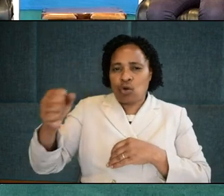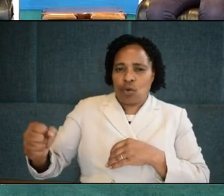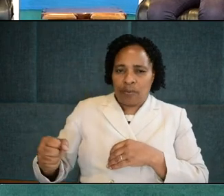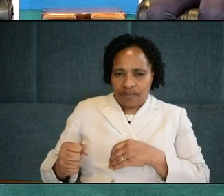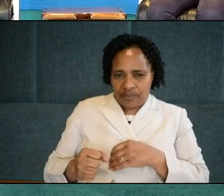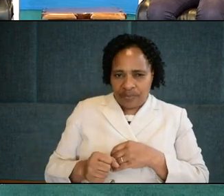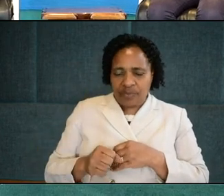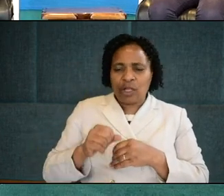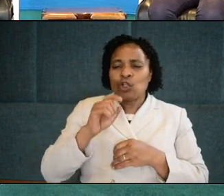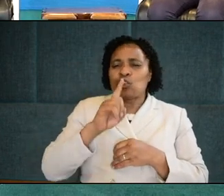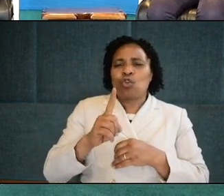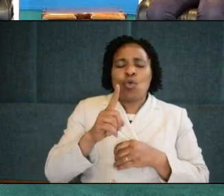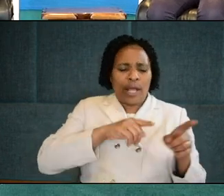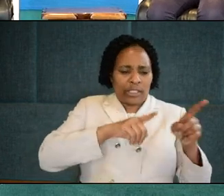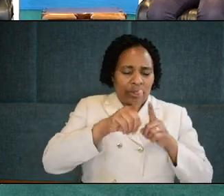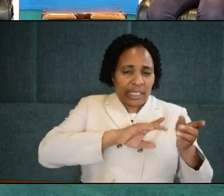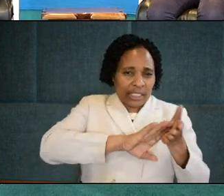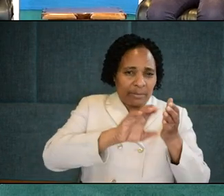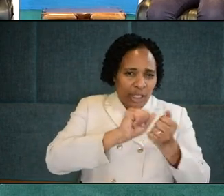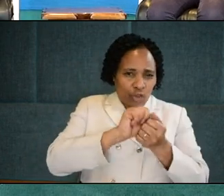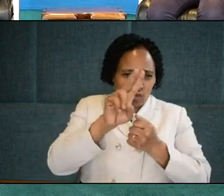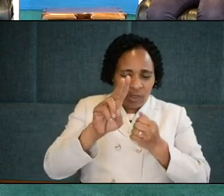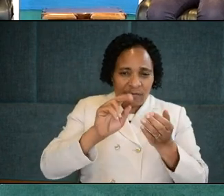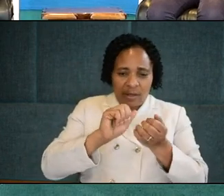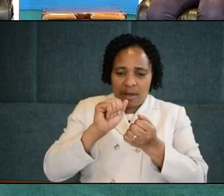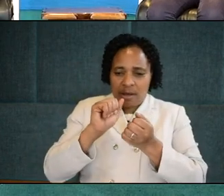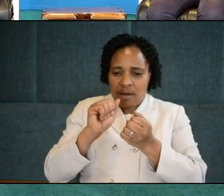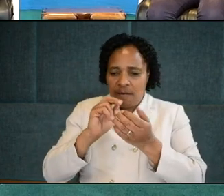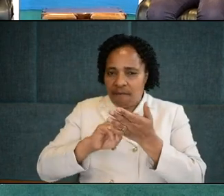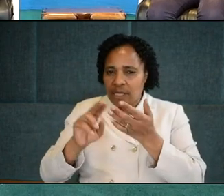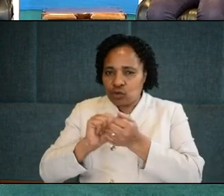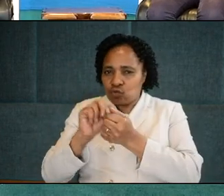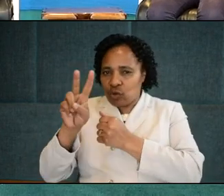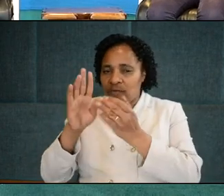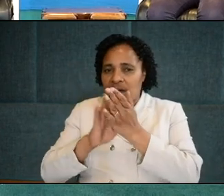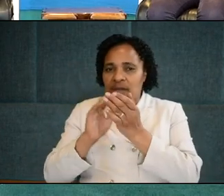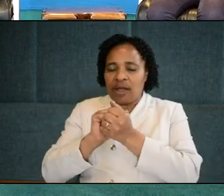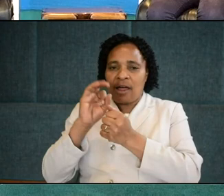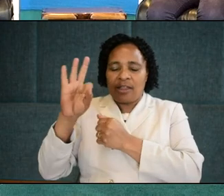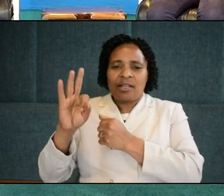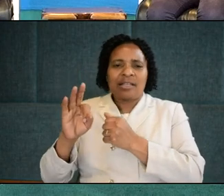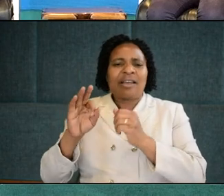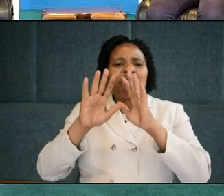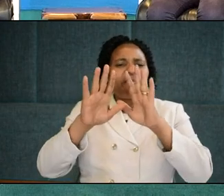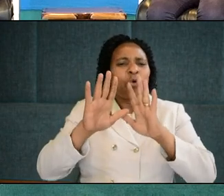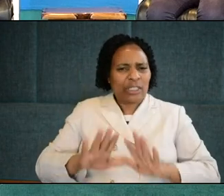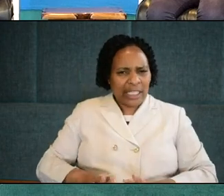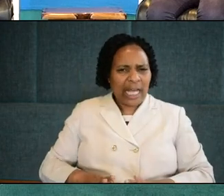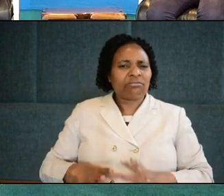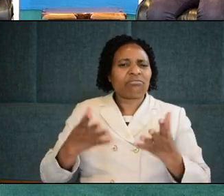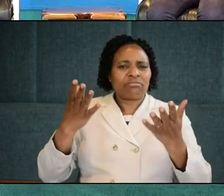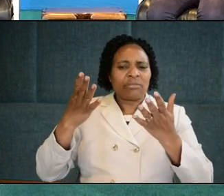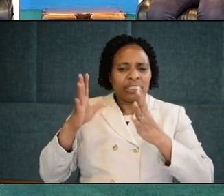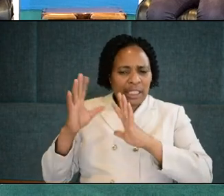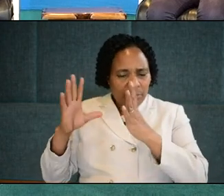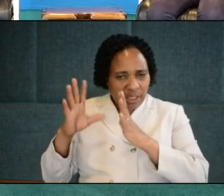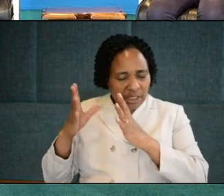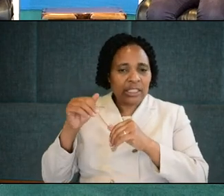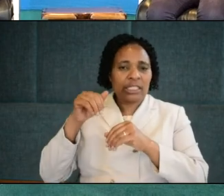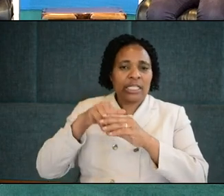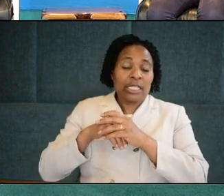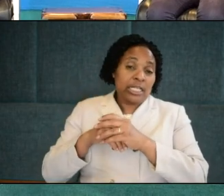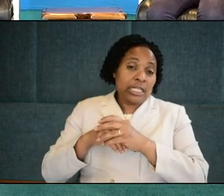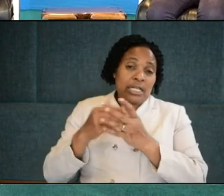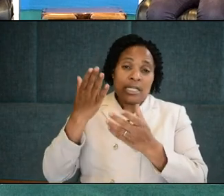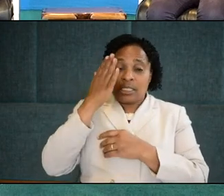Yes, so Exodus chapter 12, verse 12 and 13 is a very important event in Israelites' history. In fact, Passover was